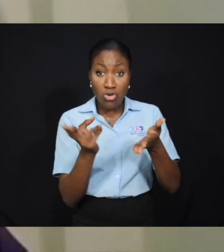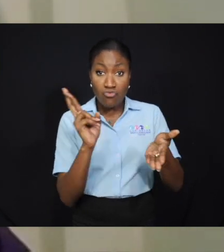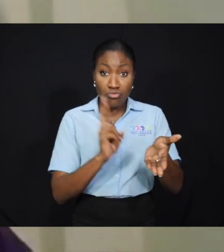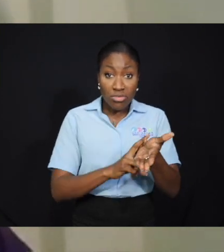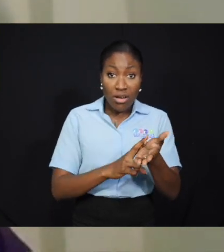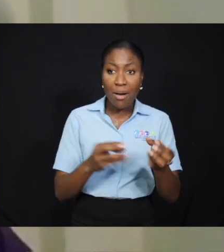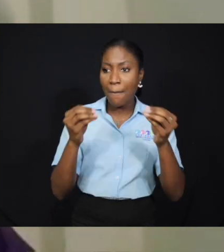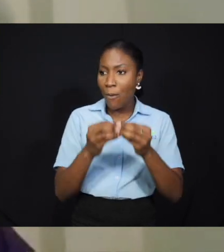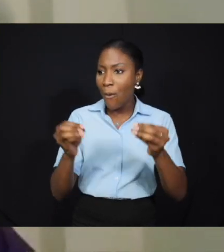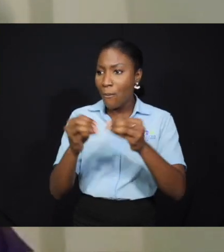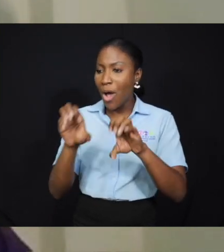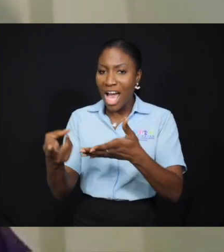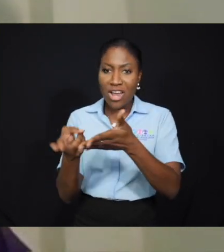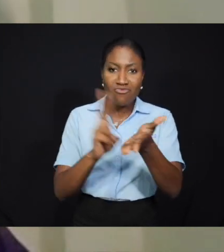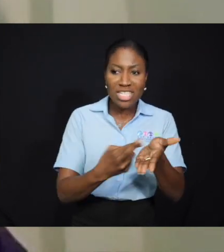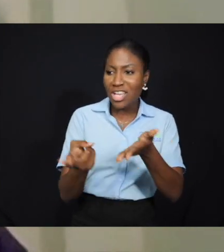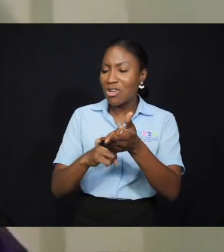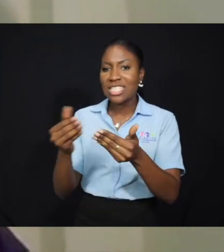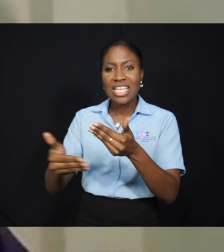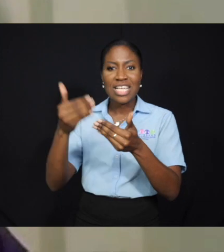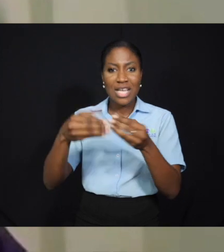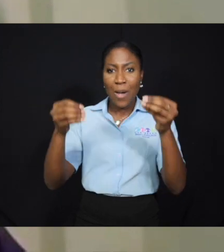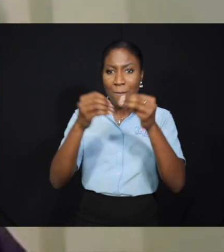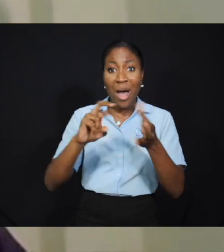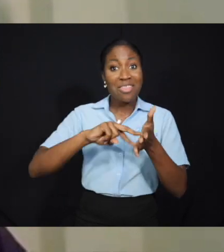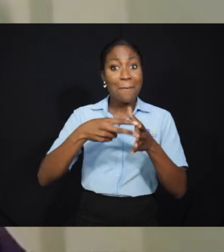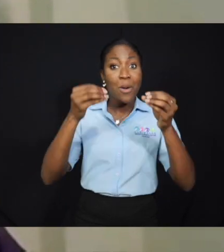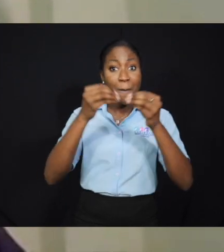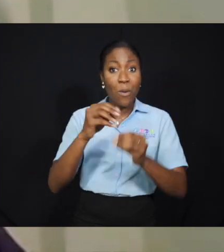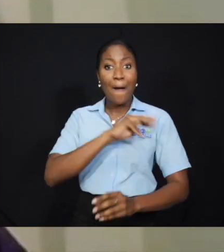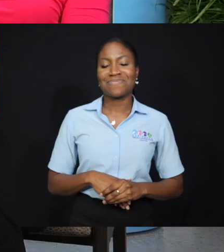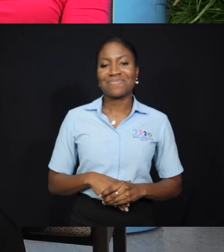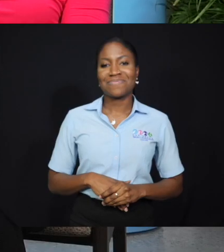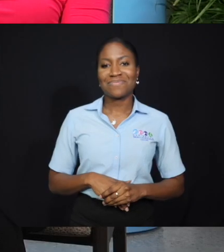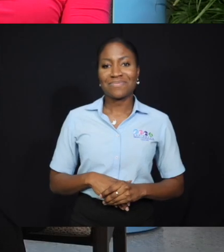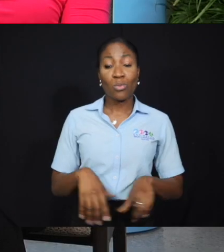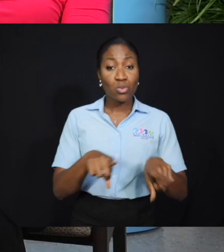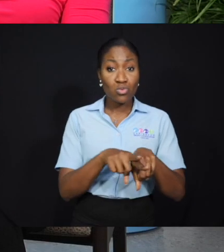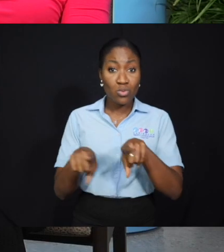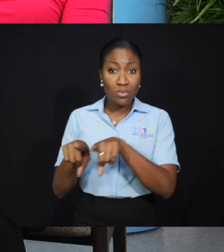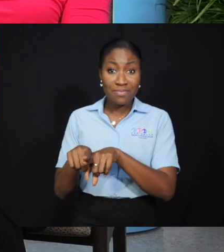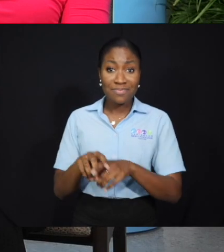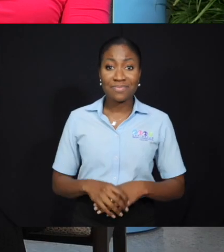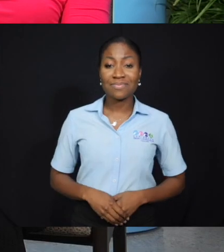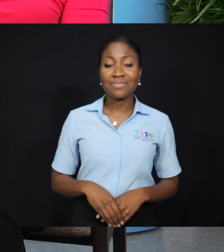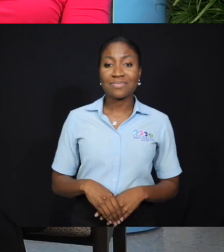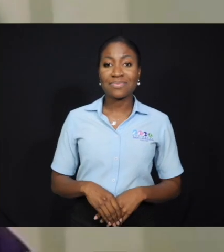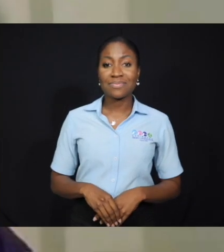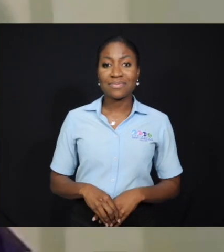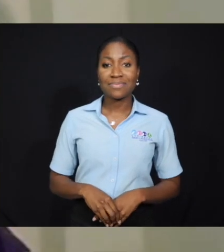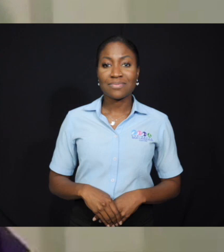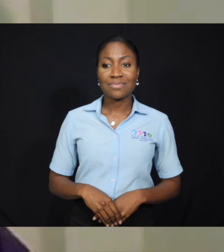our new target, or increases membership in this new target audience. Also, based